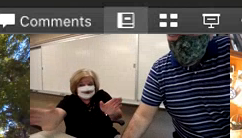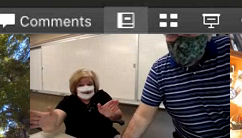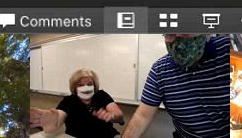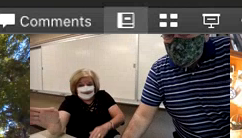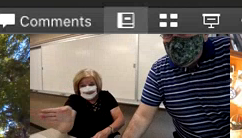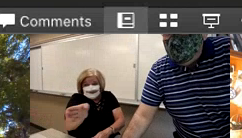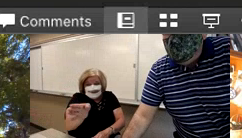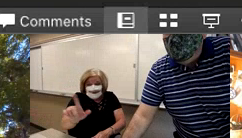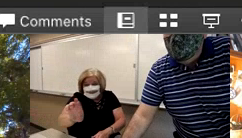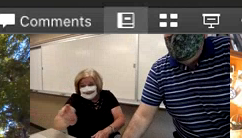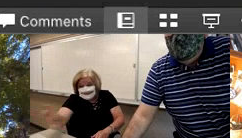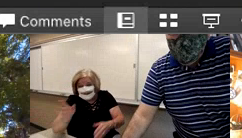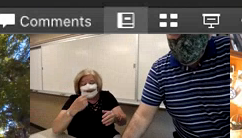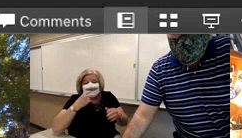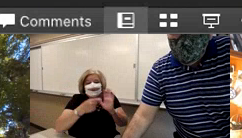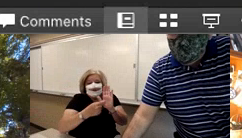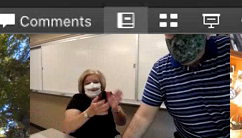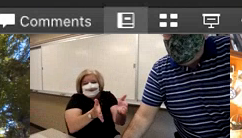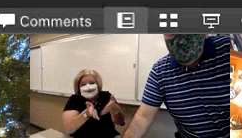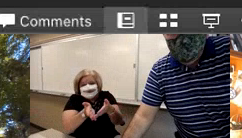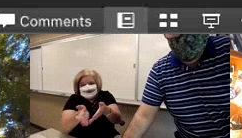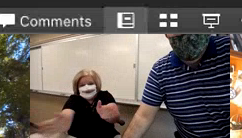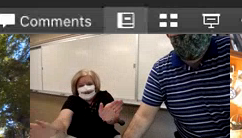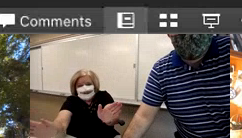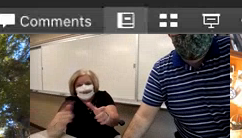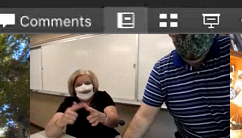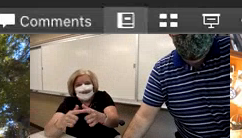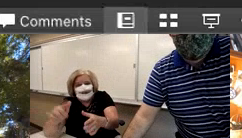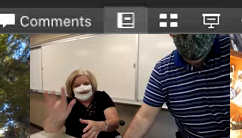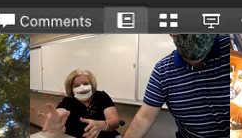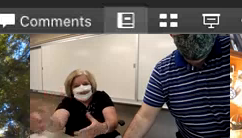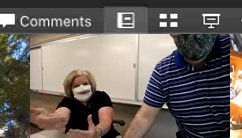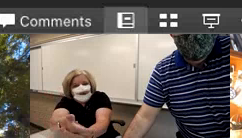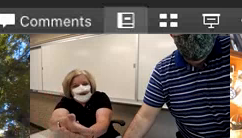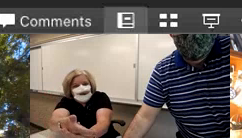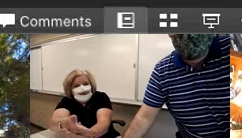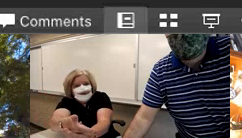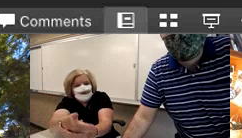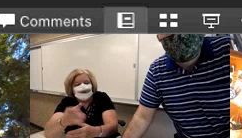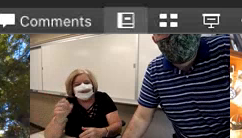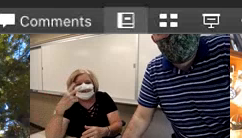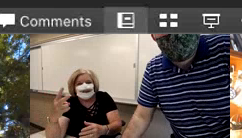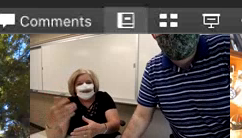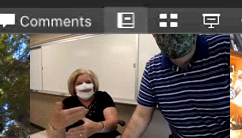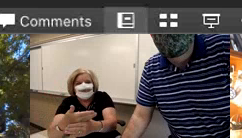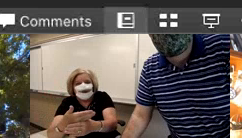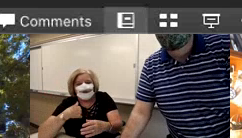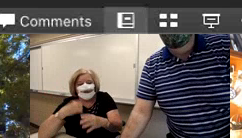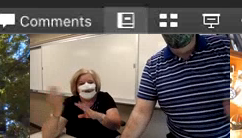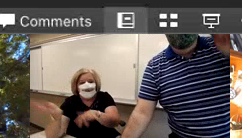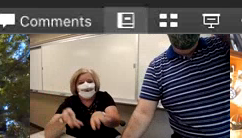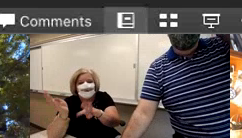and files. And if you click on files, that's where you're going to see all the files that I